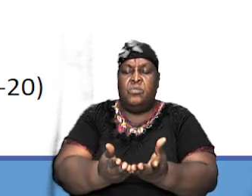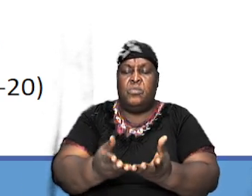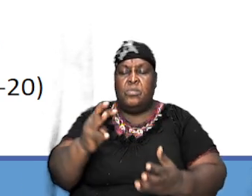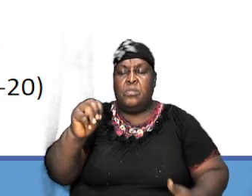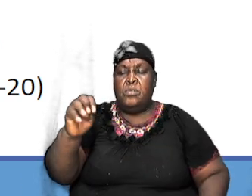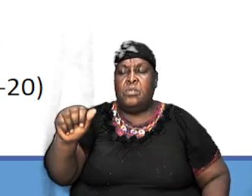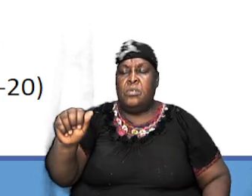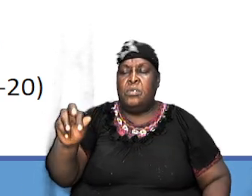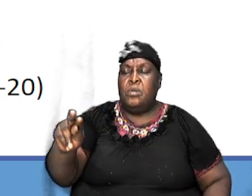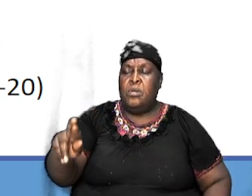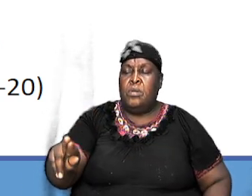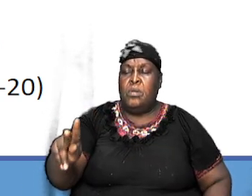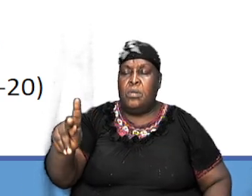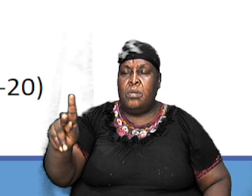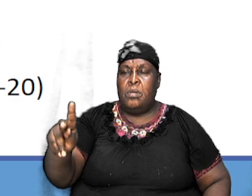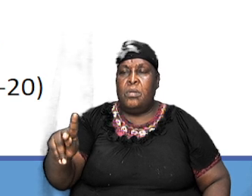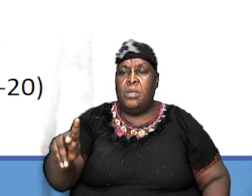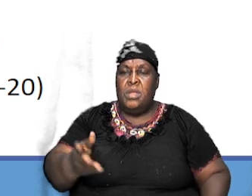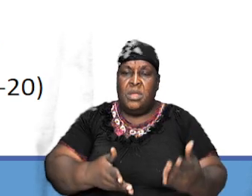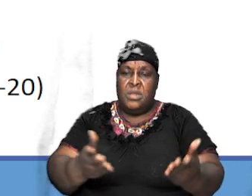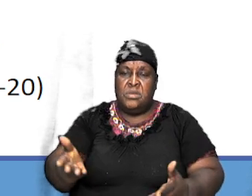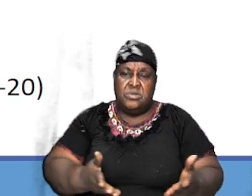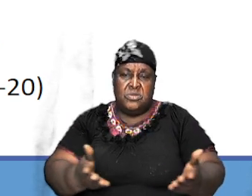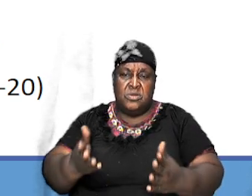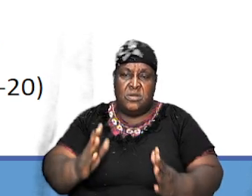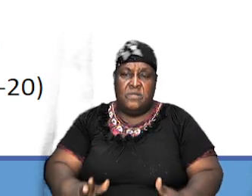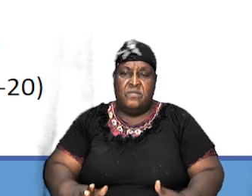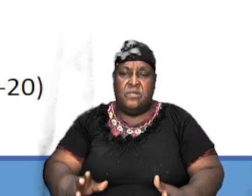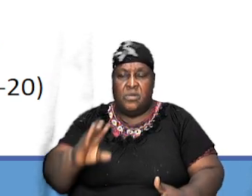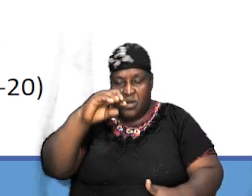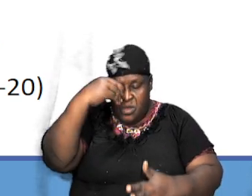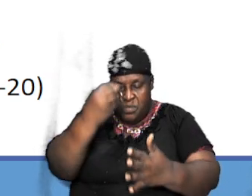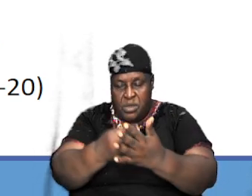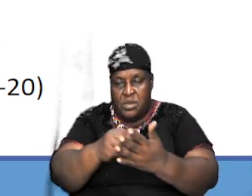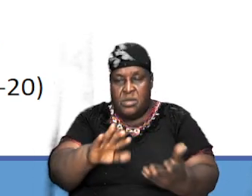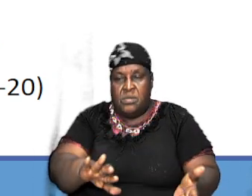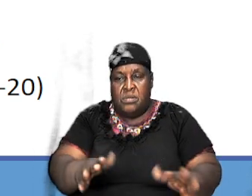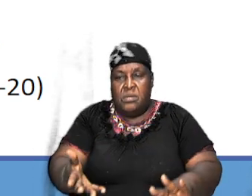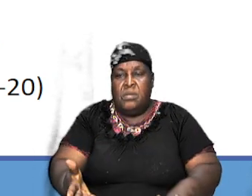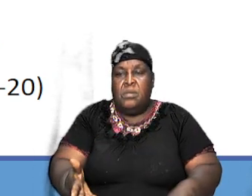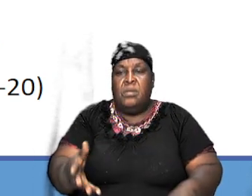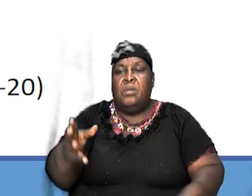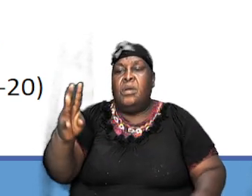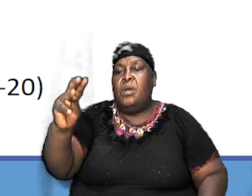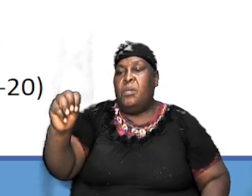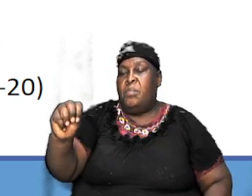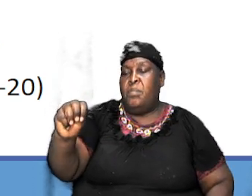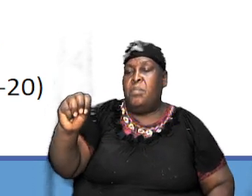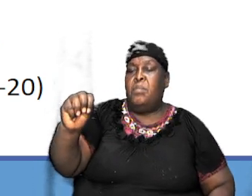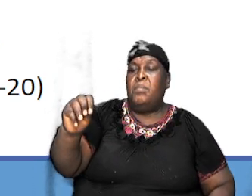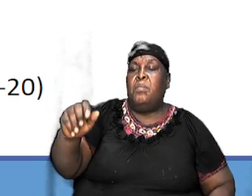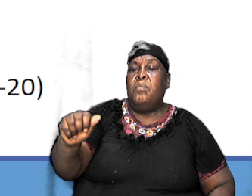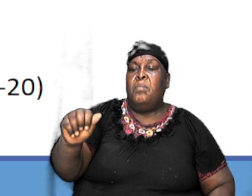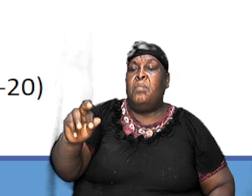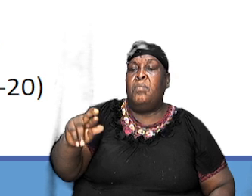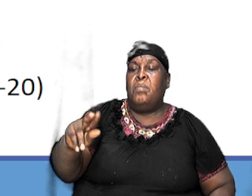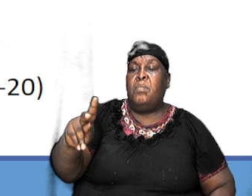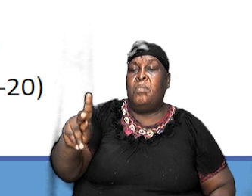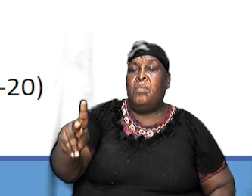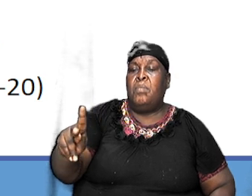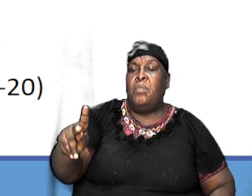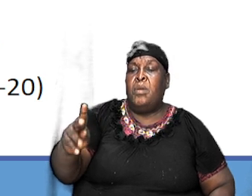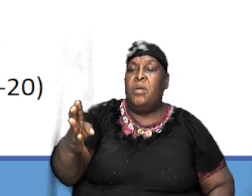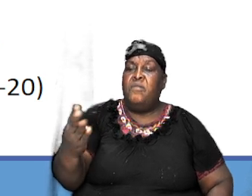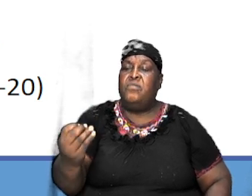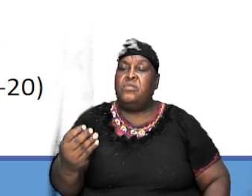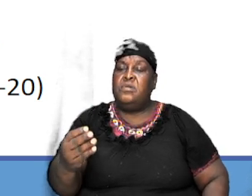servant obedient to death, and that is found in Mark 14 from verse 1 to 15. And